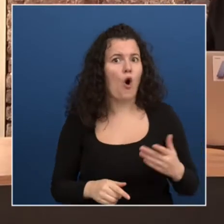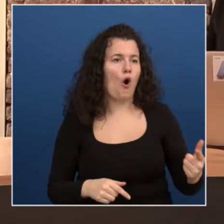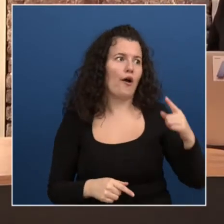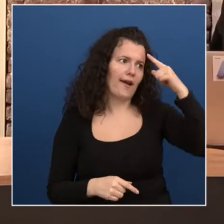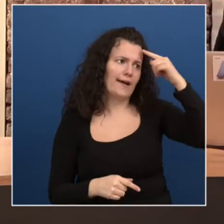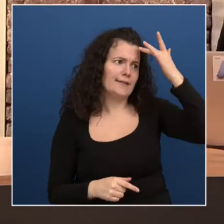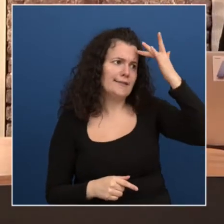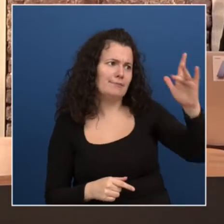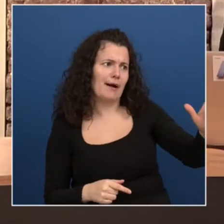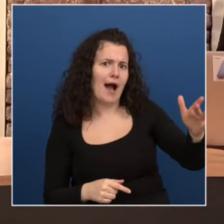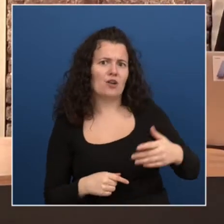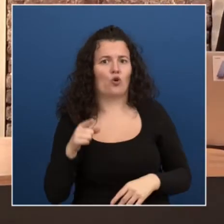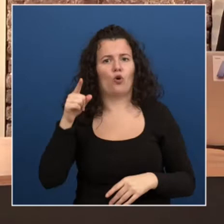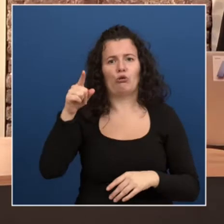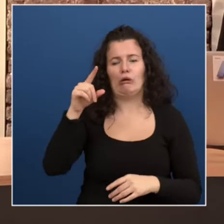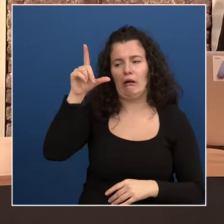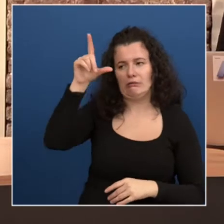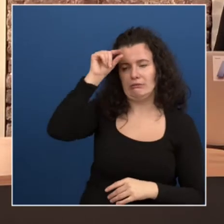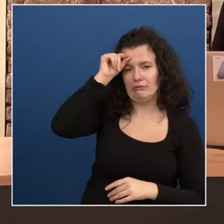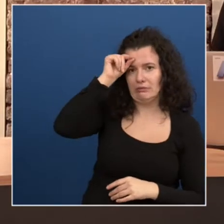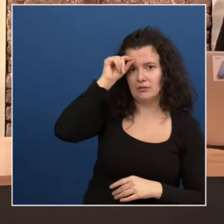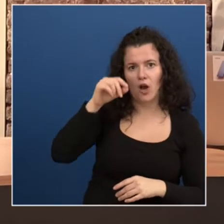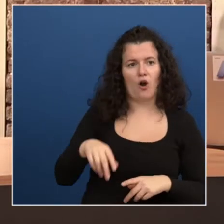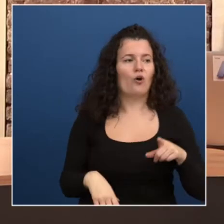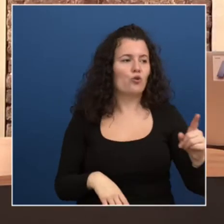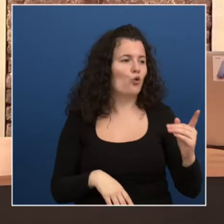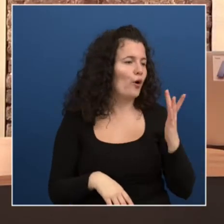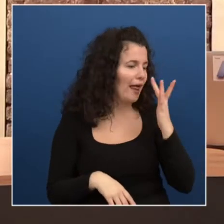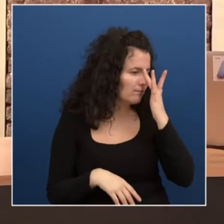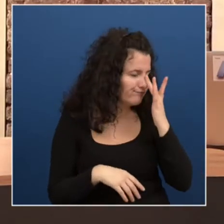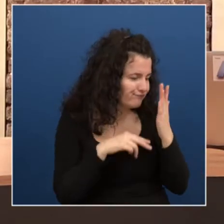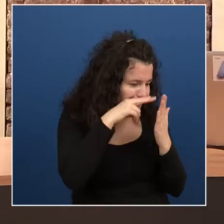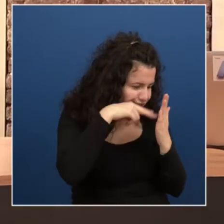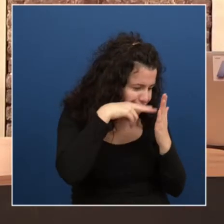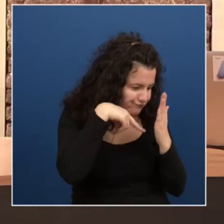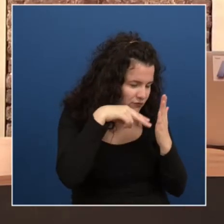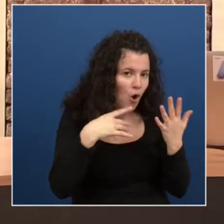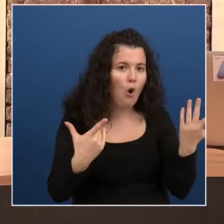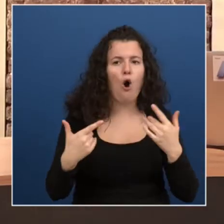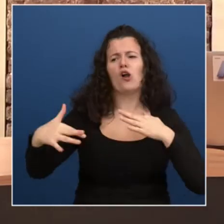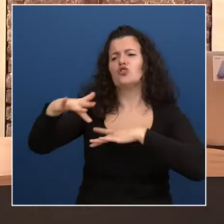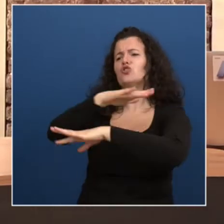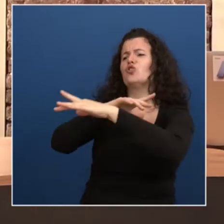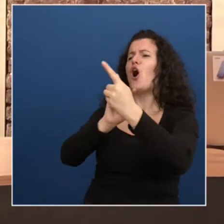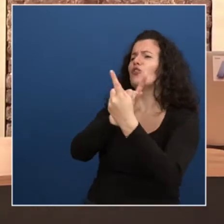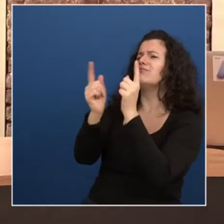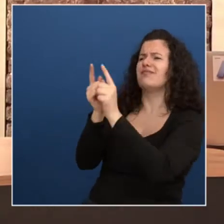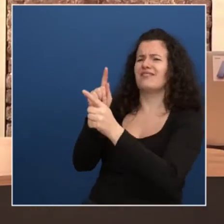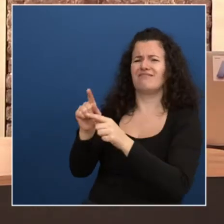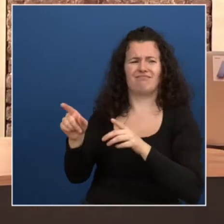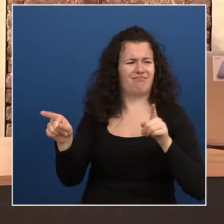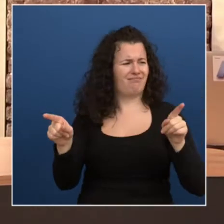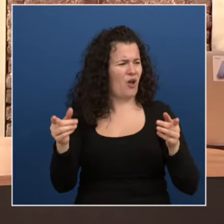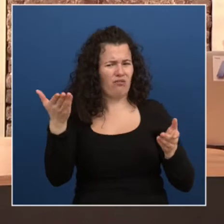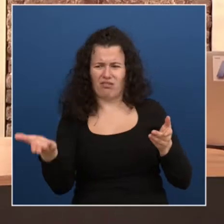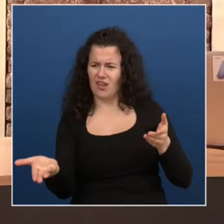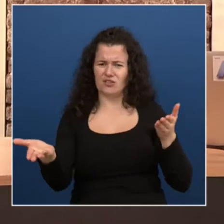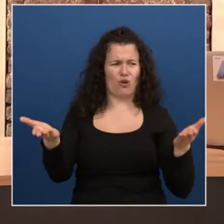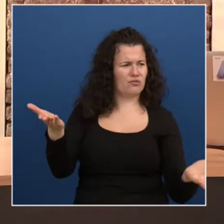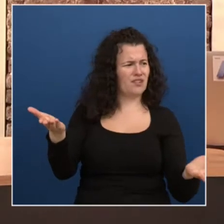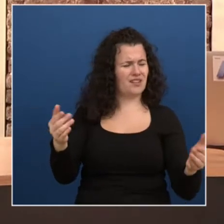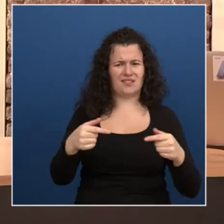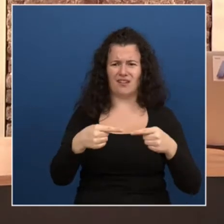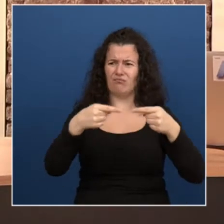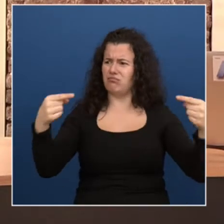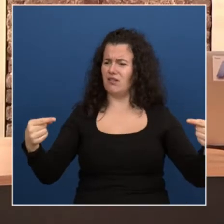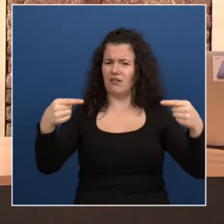you are geek or you are social. That's already something so stupid if you think about it. And most of the Non-IT